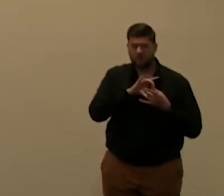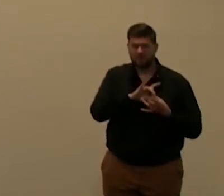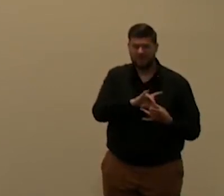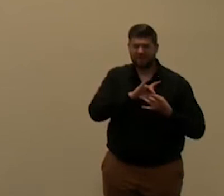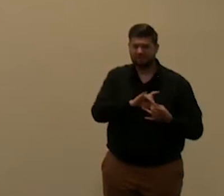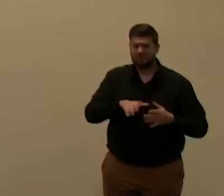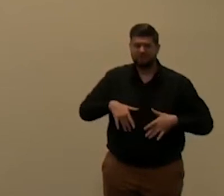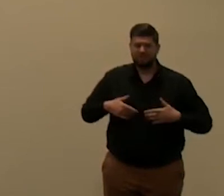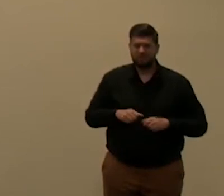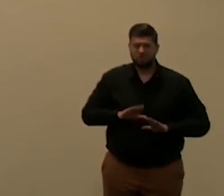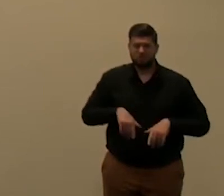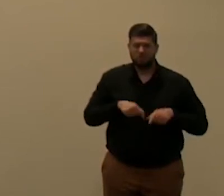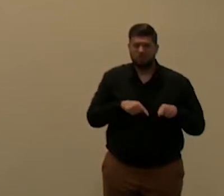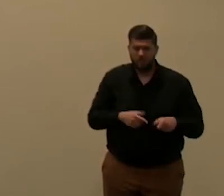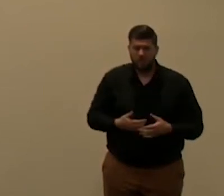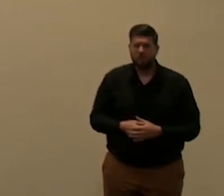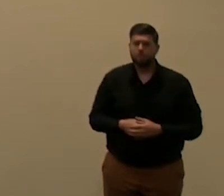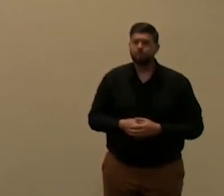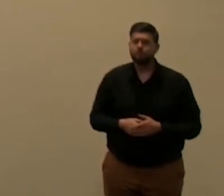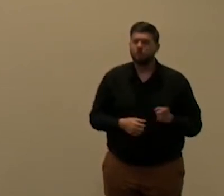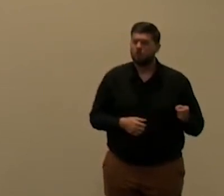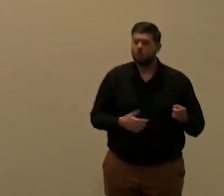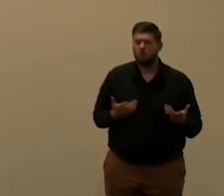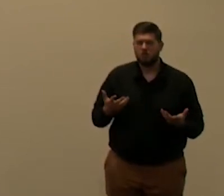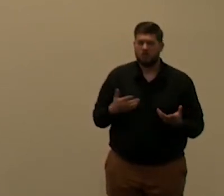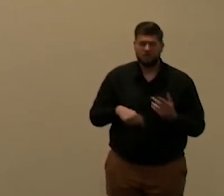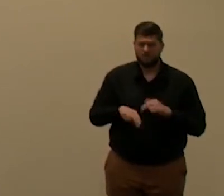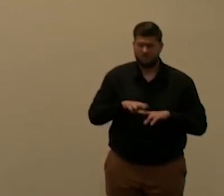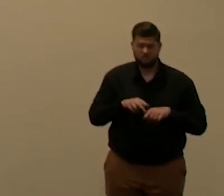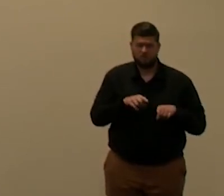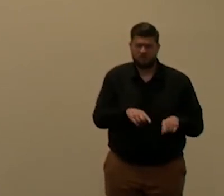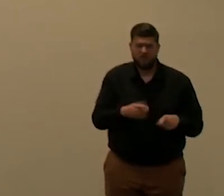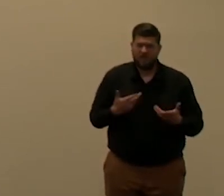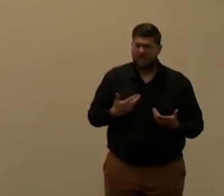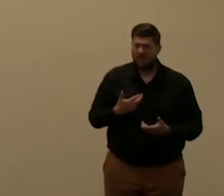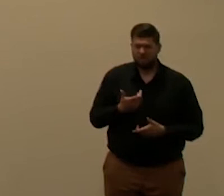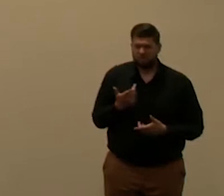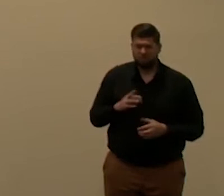because if you're just there for shits and giggles, then maybe you shouldn't be there.